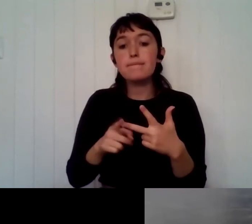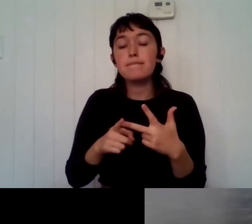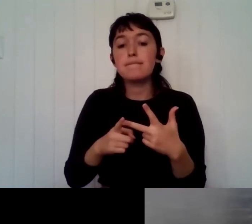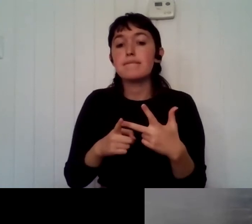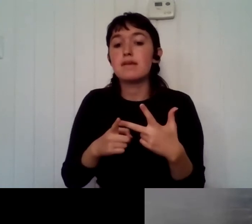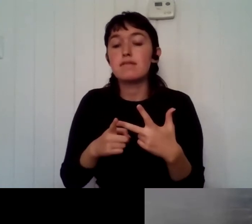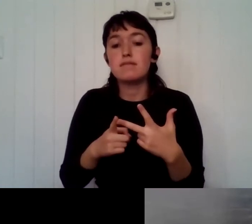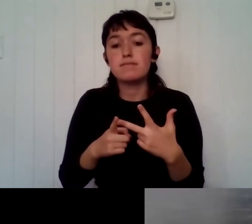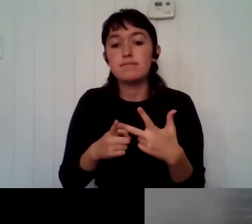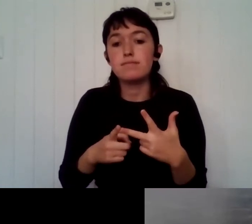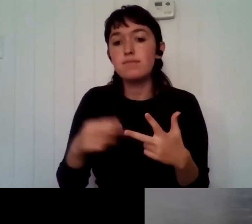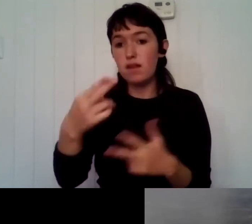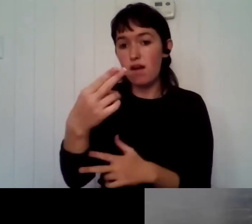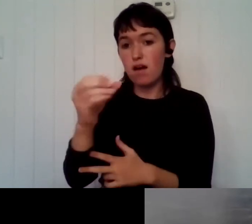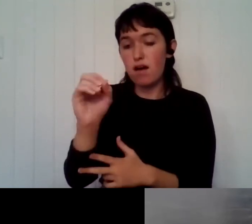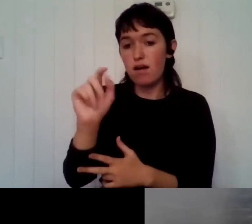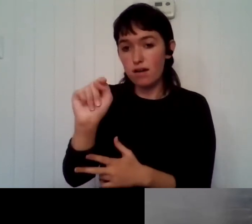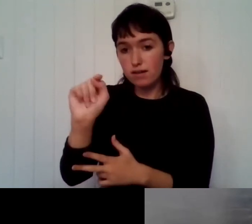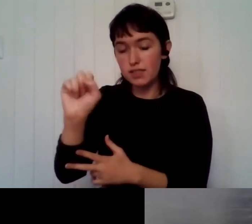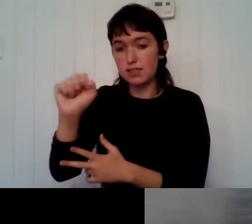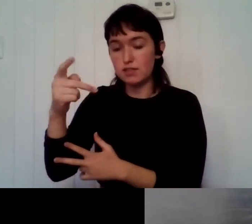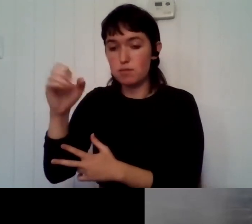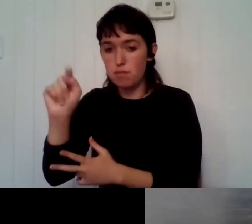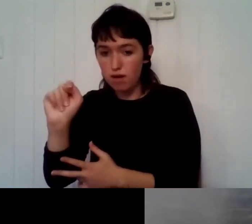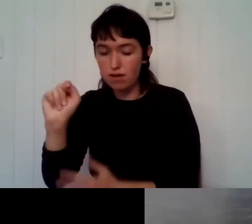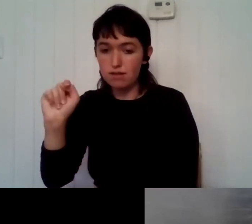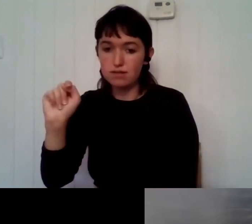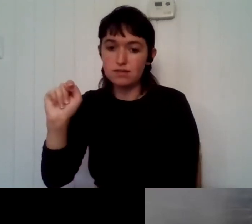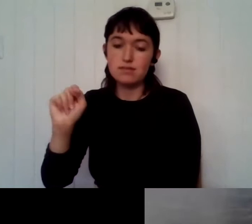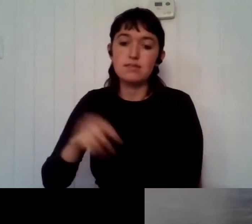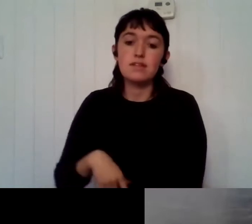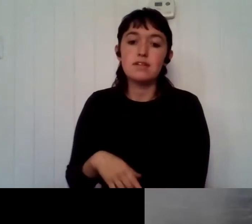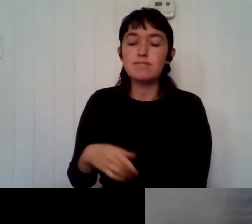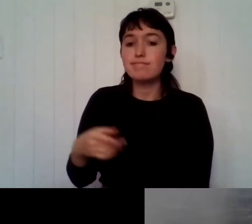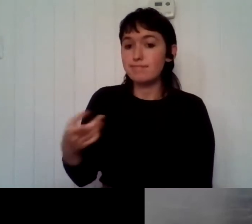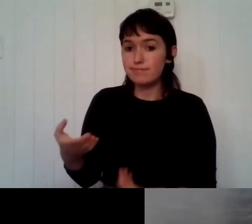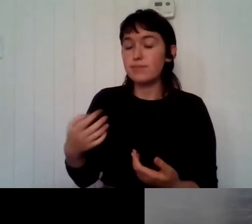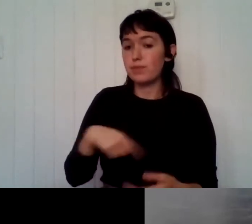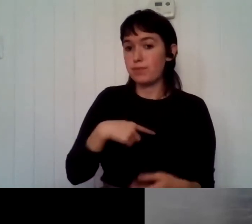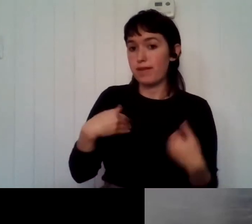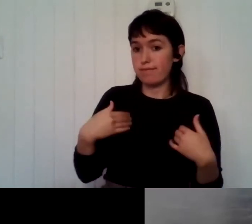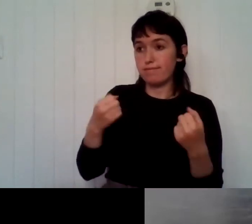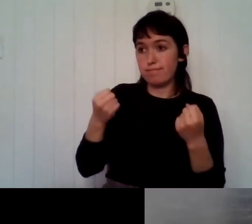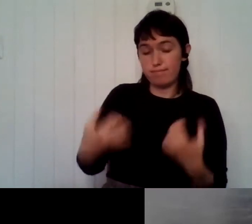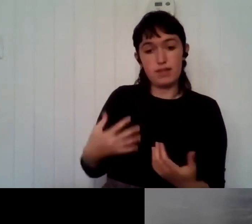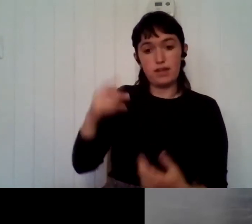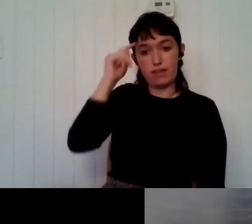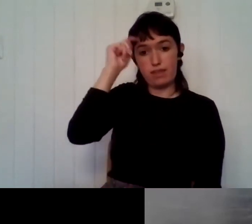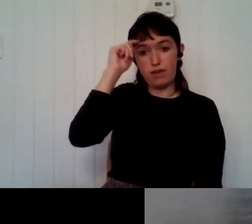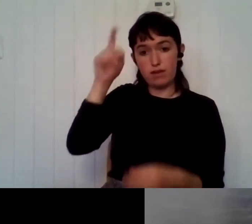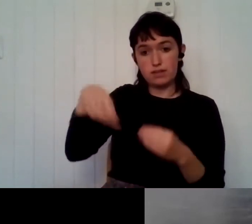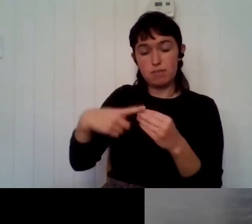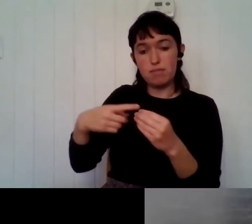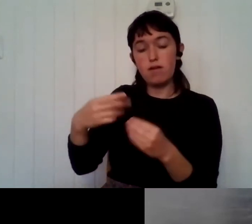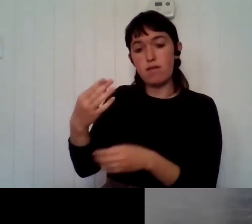they are called hotspots. And they are basically, we actually have a lot of theories about hotspots. The more accepted right now